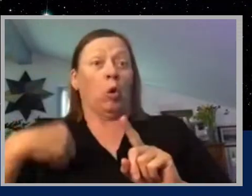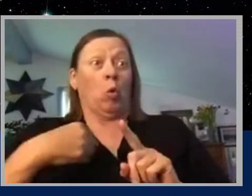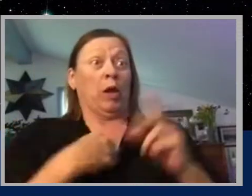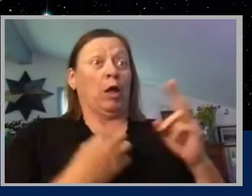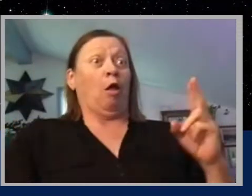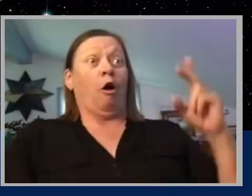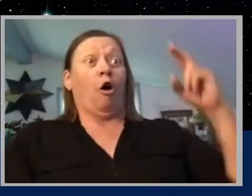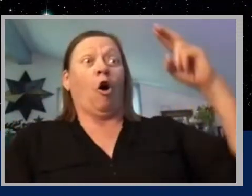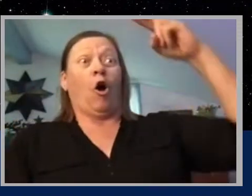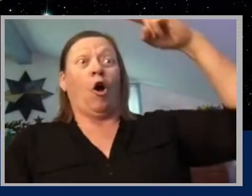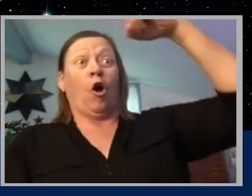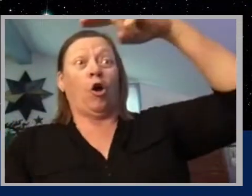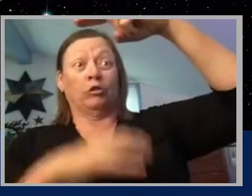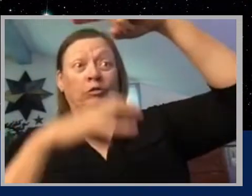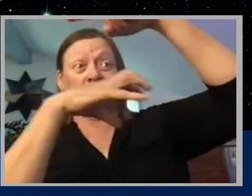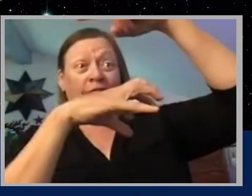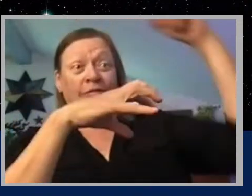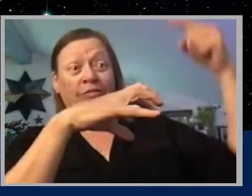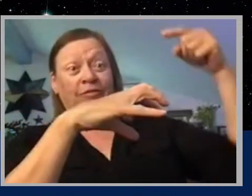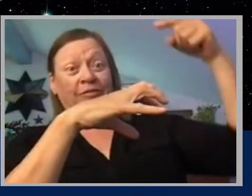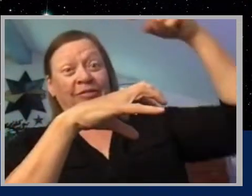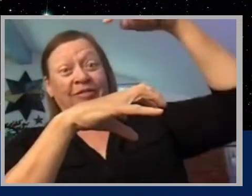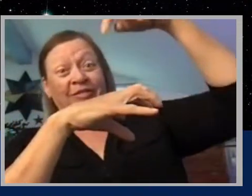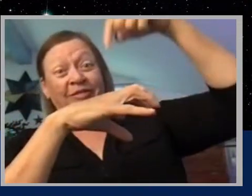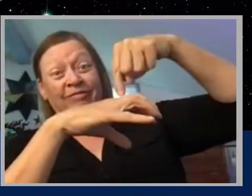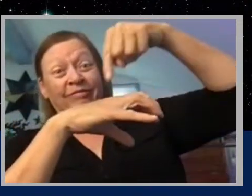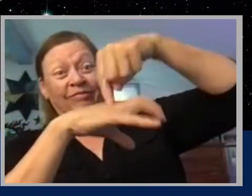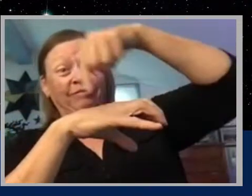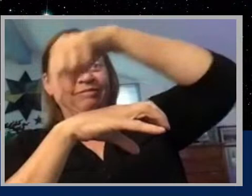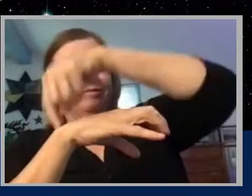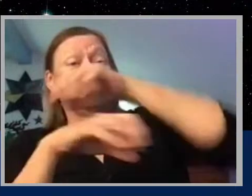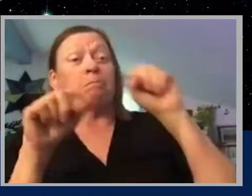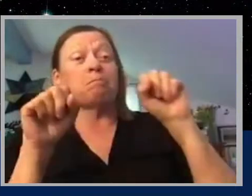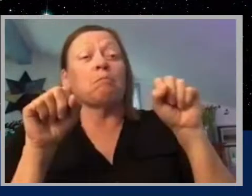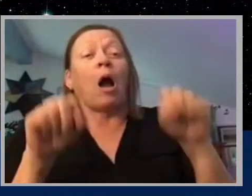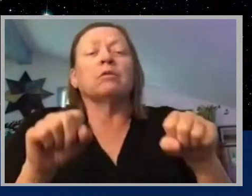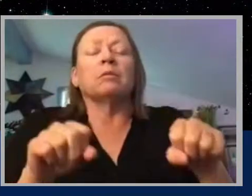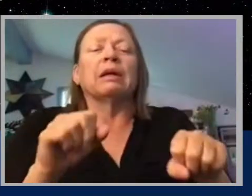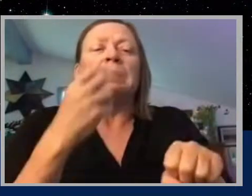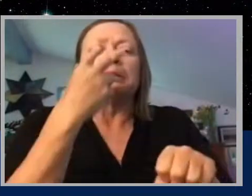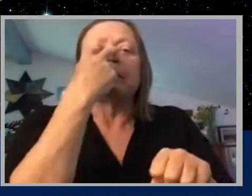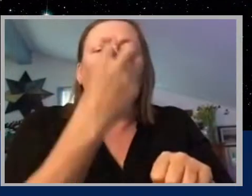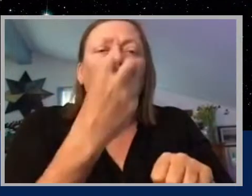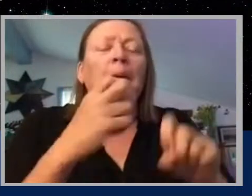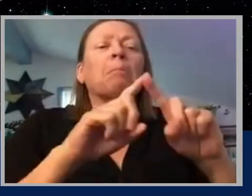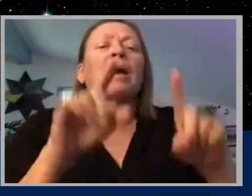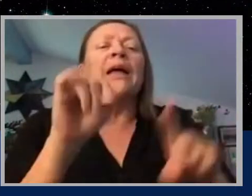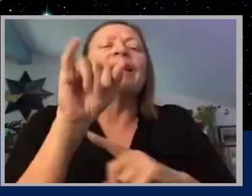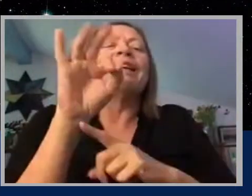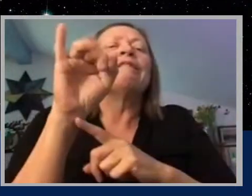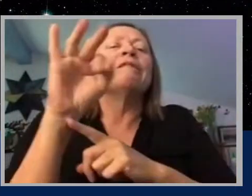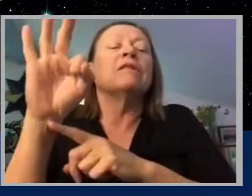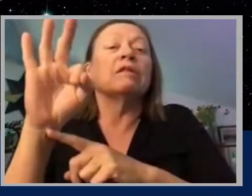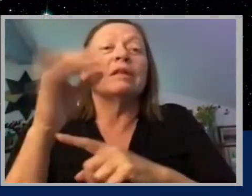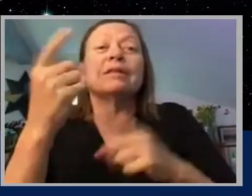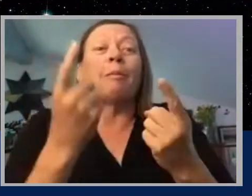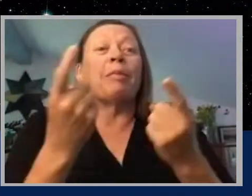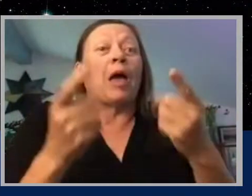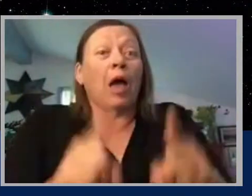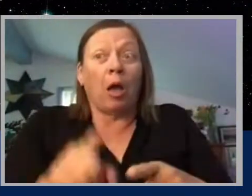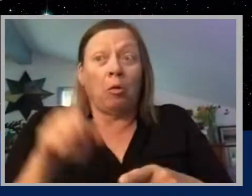low likelihood of this happening, but if it does, can we work with you to respond? And we've had really good partnership with them.